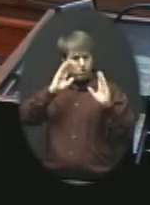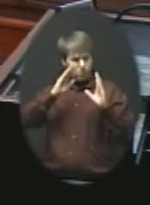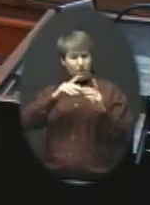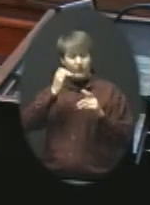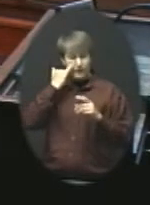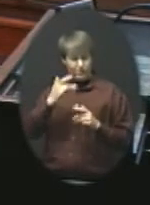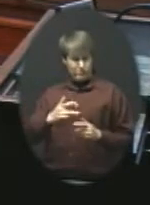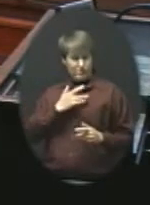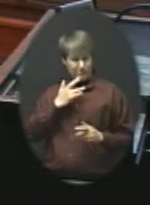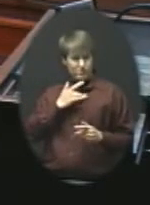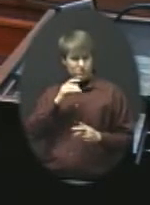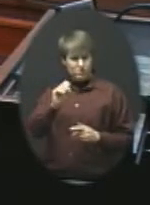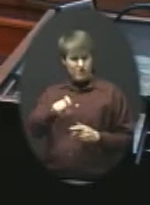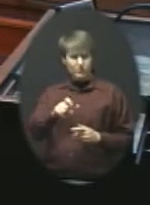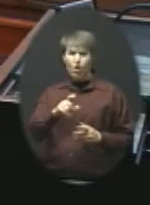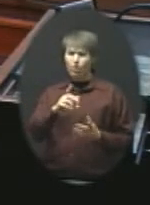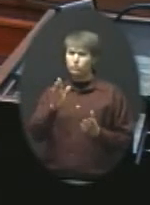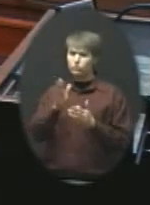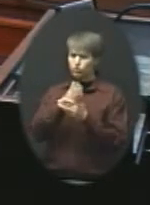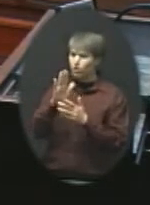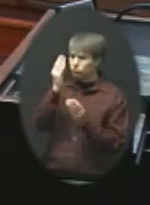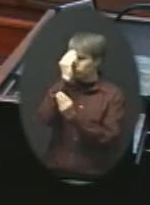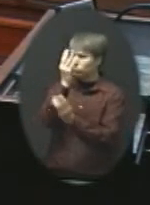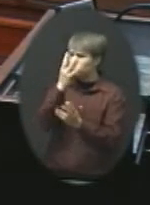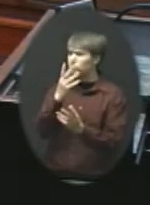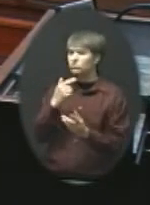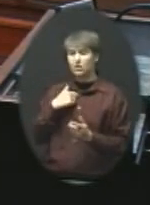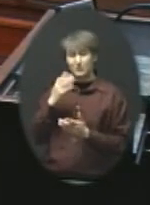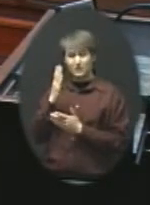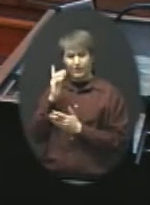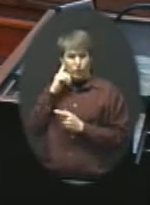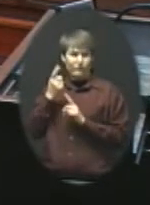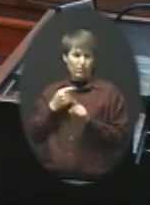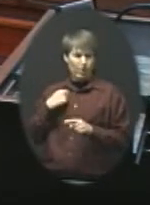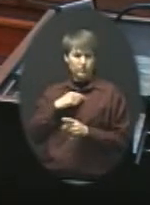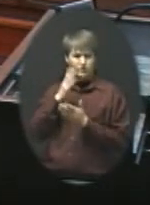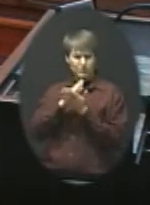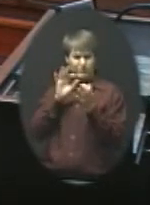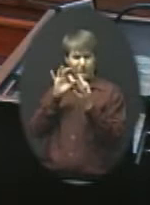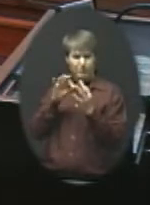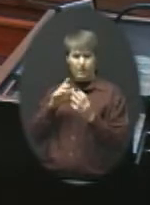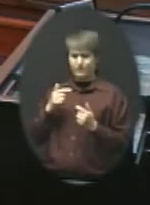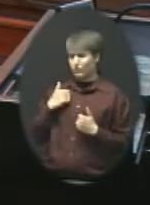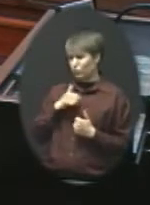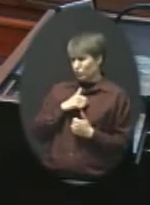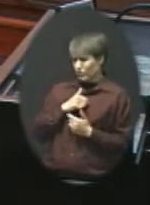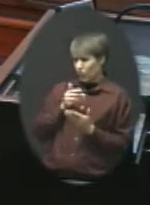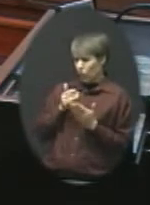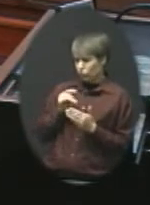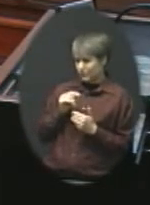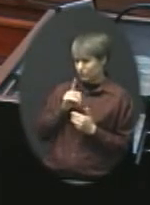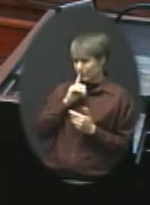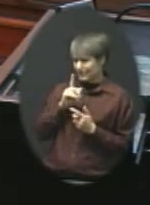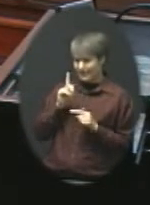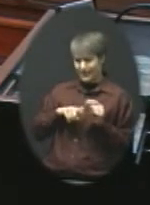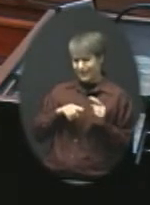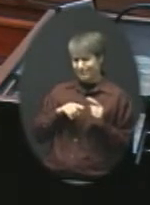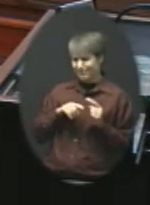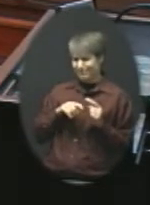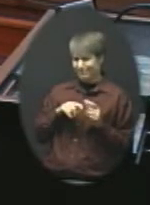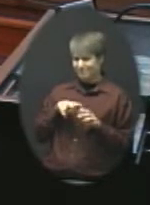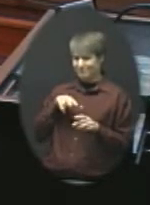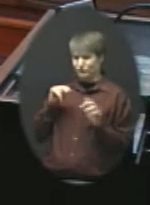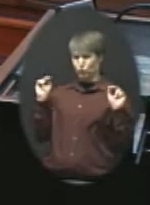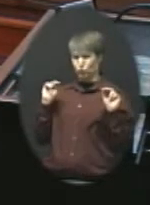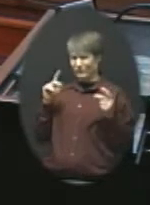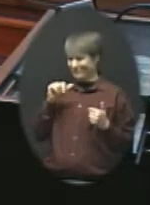share your thoughts, because they've heard from us, and some of the feedback we're getting is that as board members, we're too close to this to be objective. So I hope